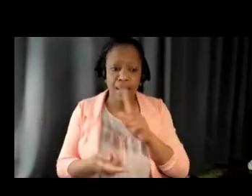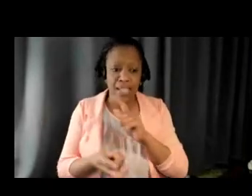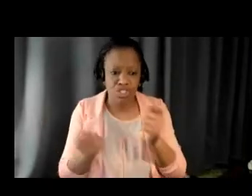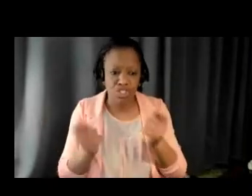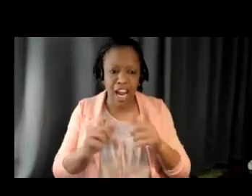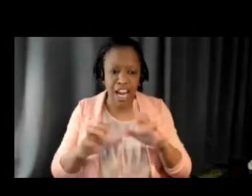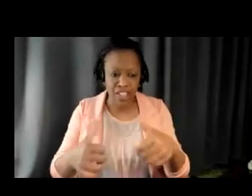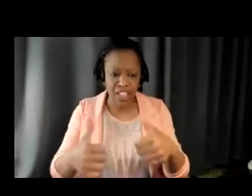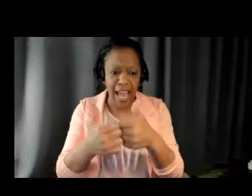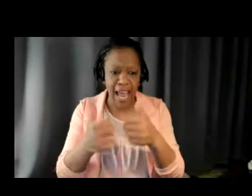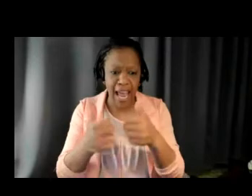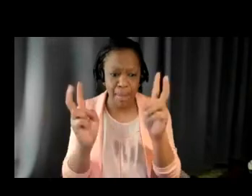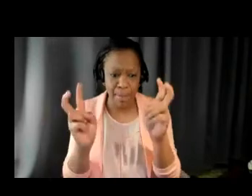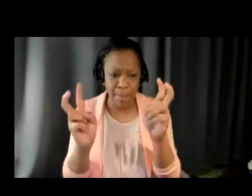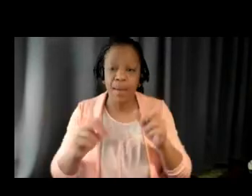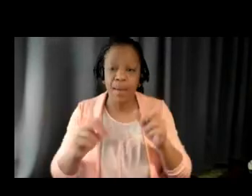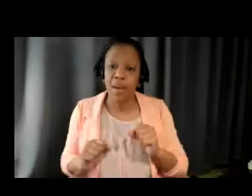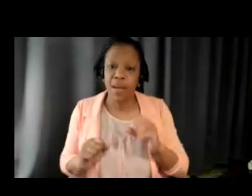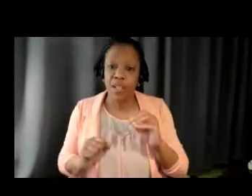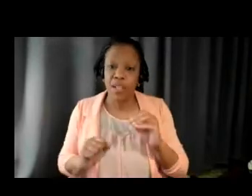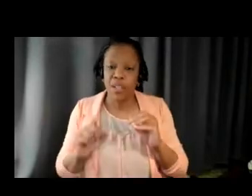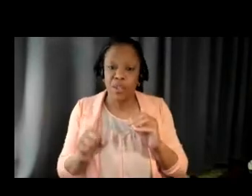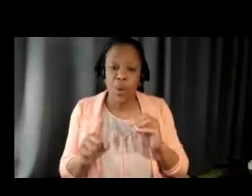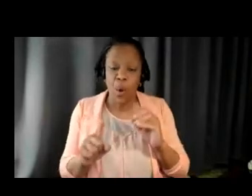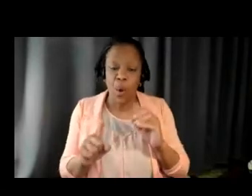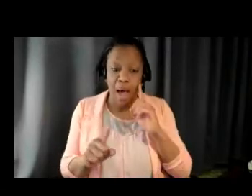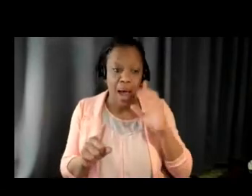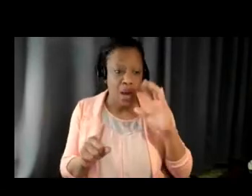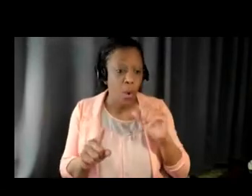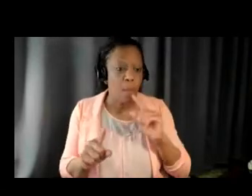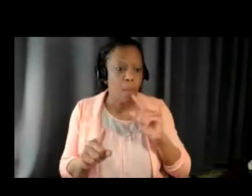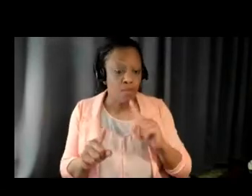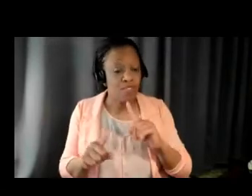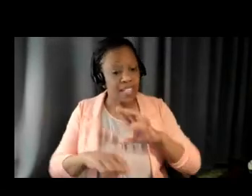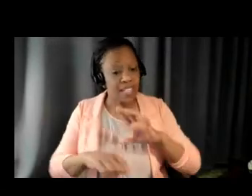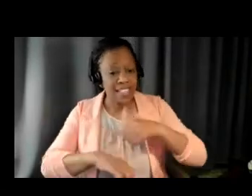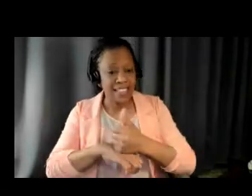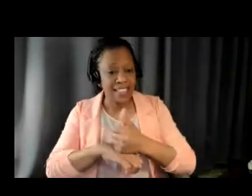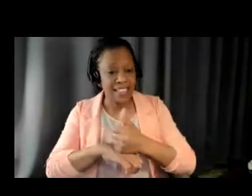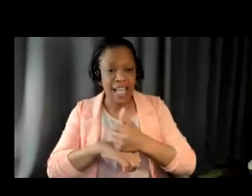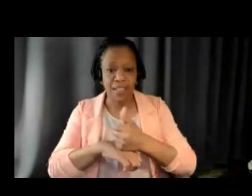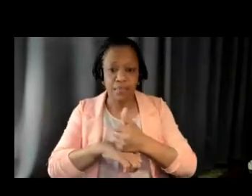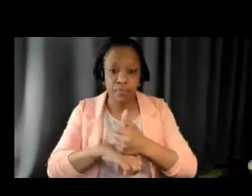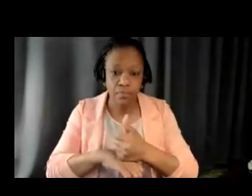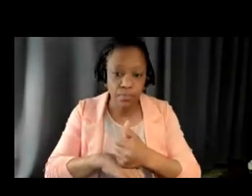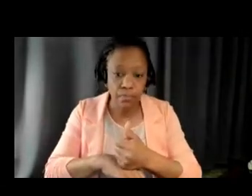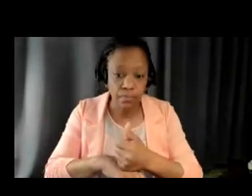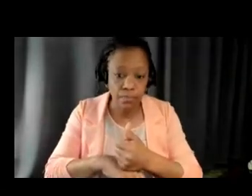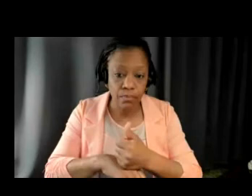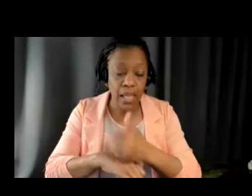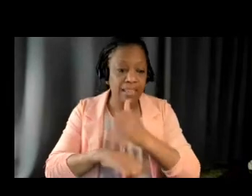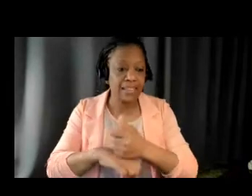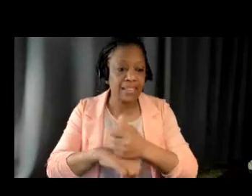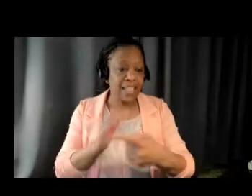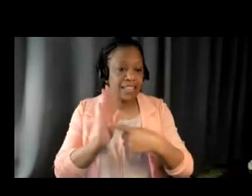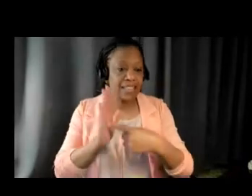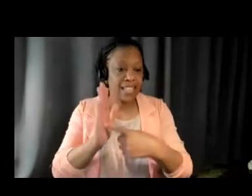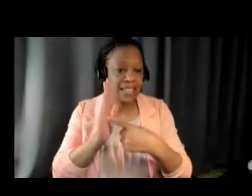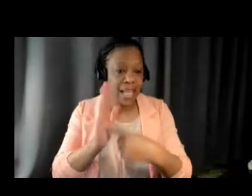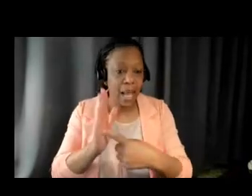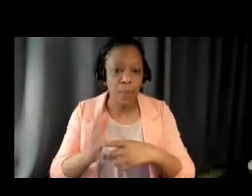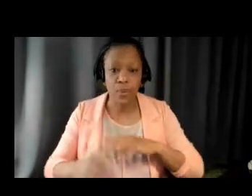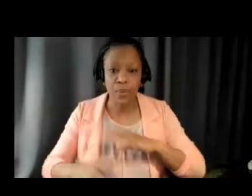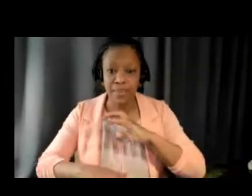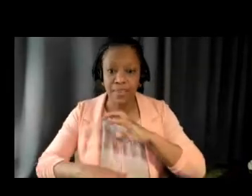community, and I hope that this sets the precedent for future business opportunities that are in Black and brown communities. So. Yes. Thank you, Darren. Peace. March